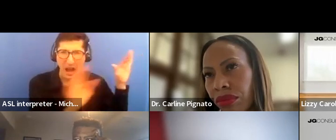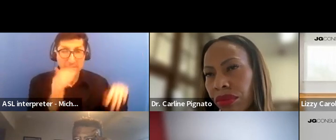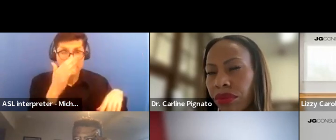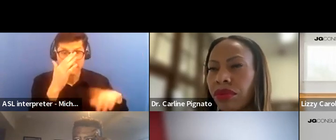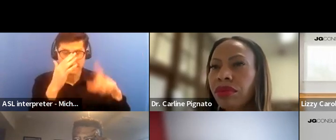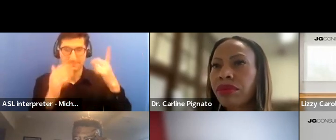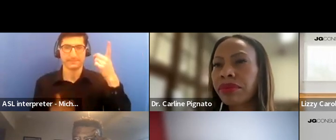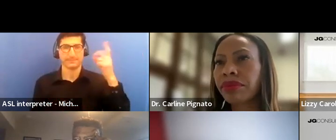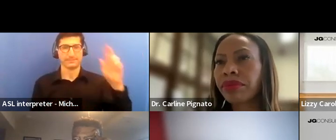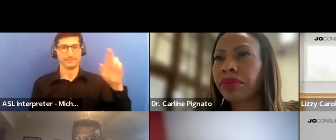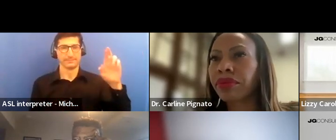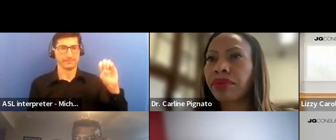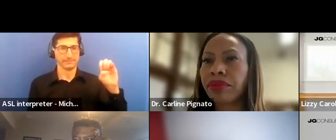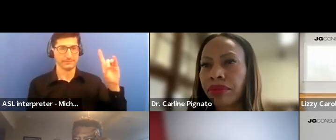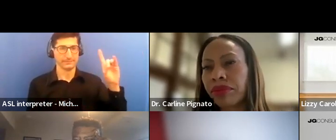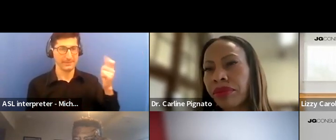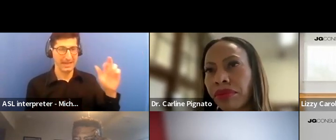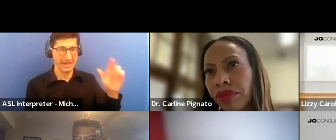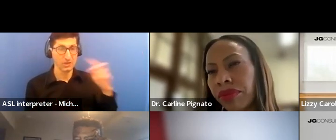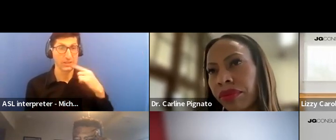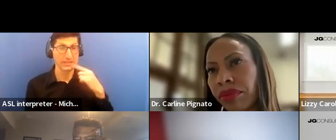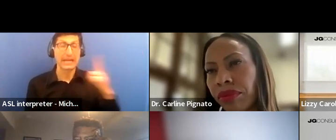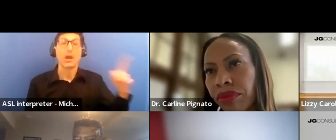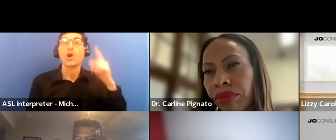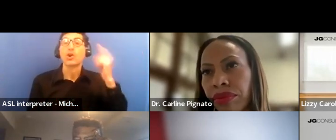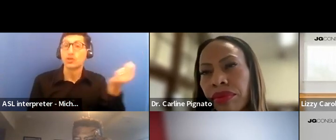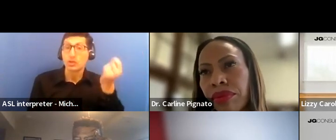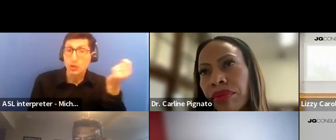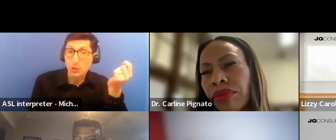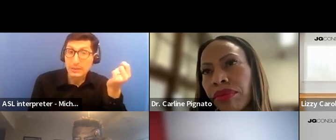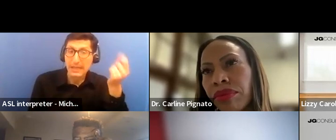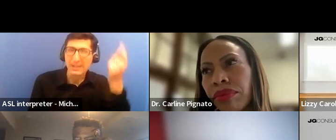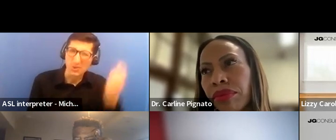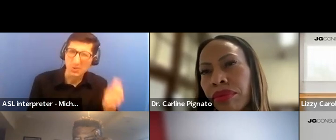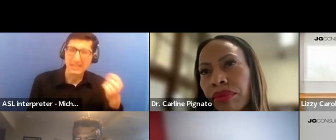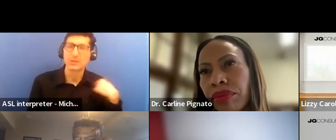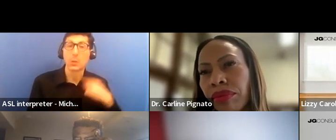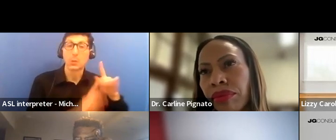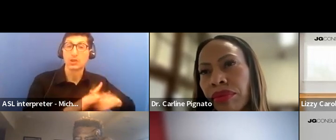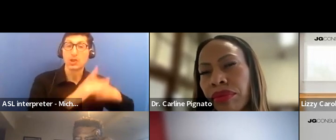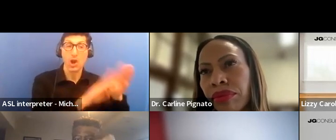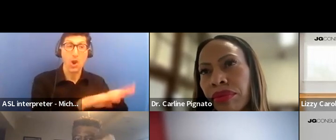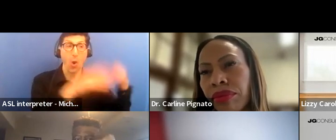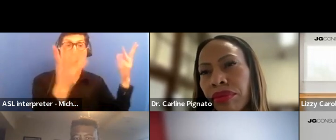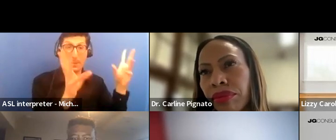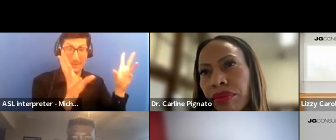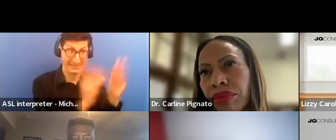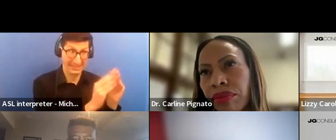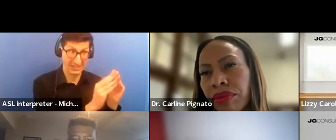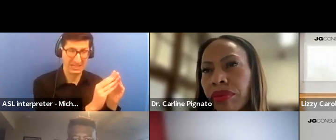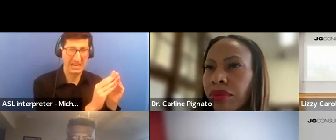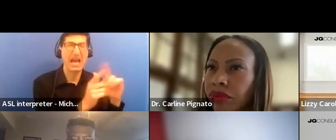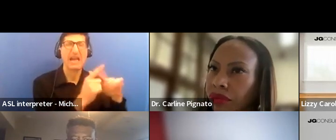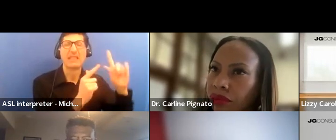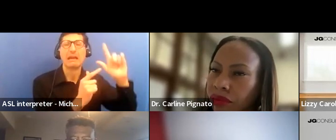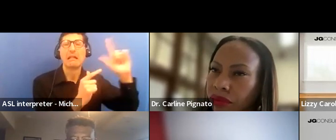Tuesday, on the Tuesdays, we will begin in open session, and then we will retire into executive session. During